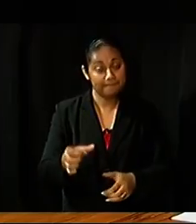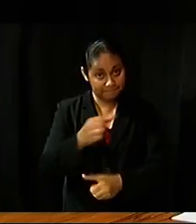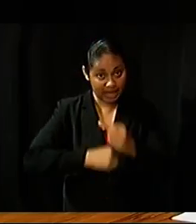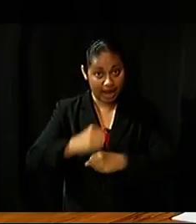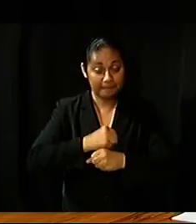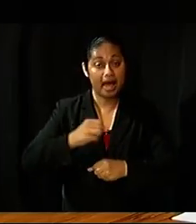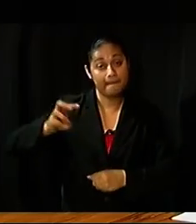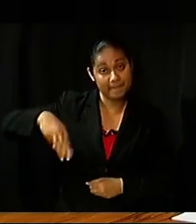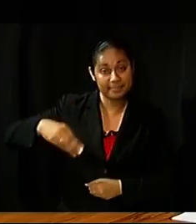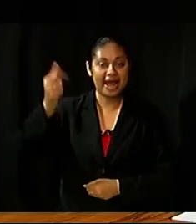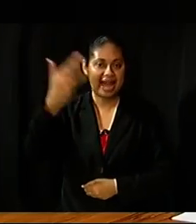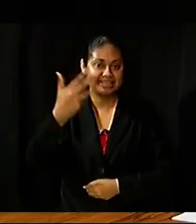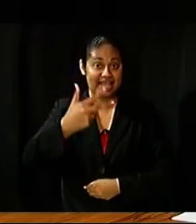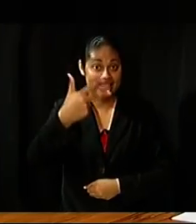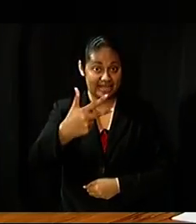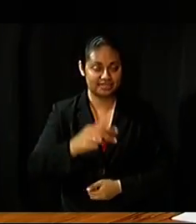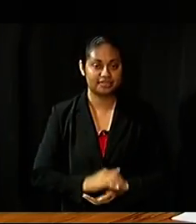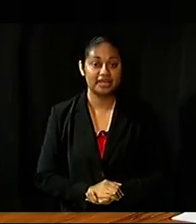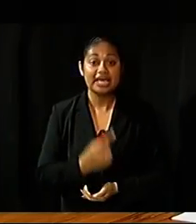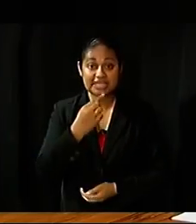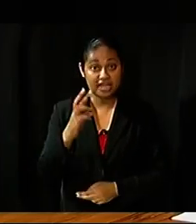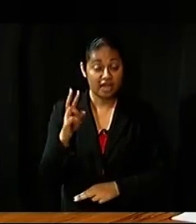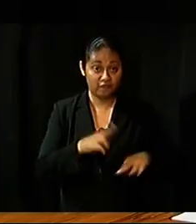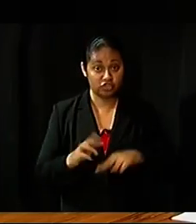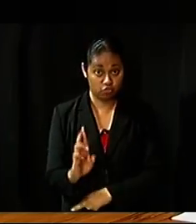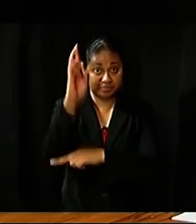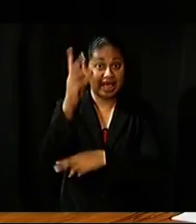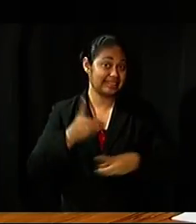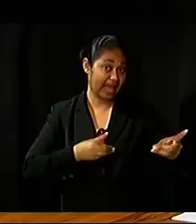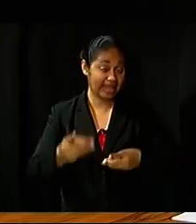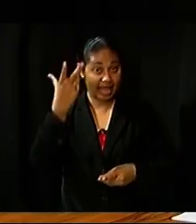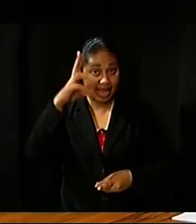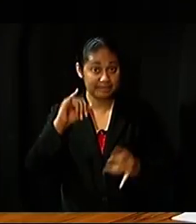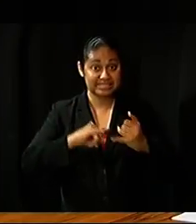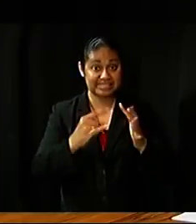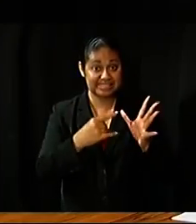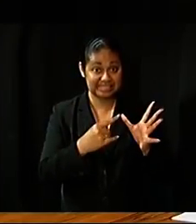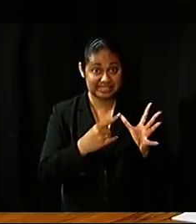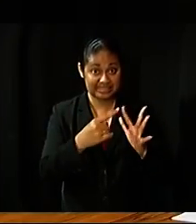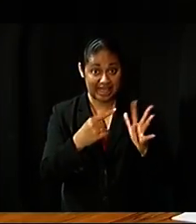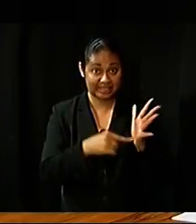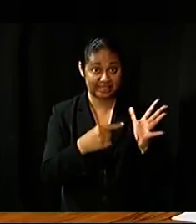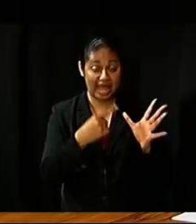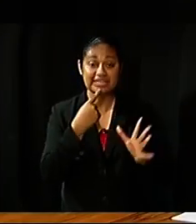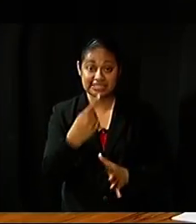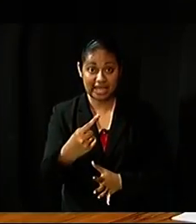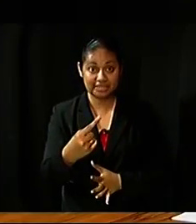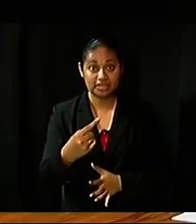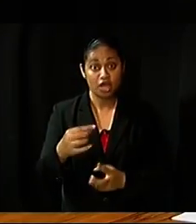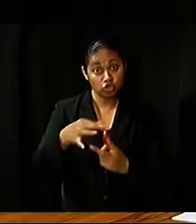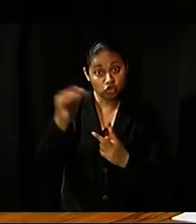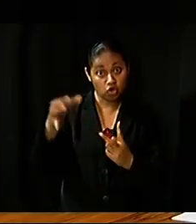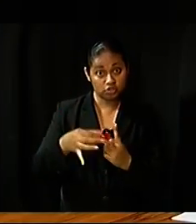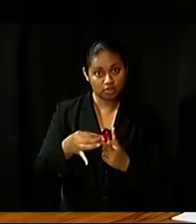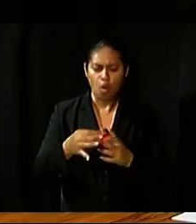associate member in 1998. Fiji representative, the Director for Information, Setaita Natai, said the